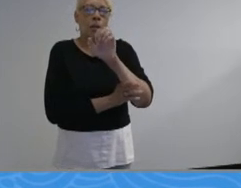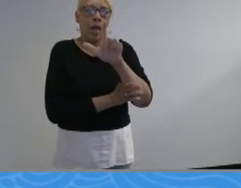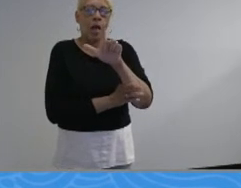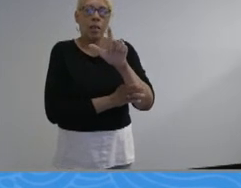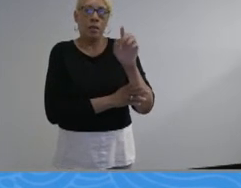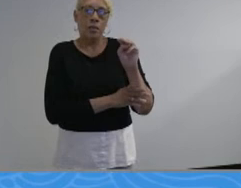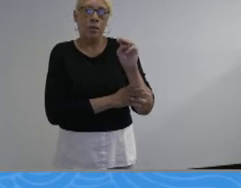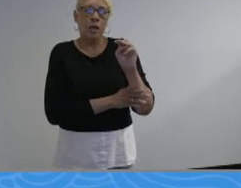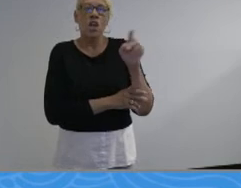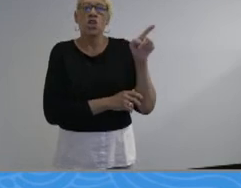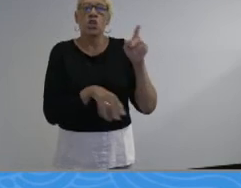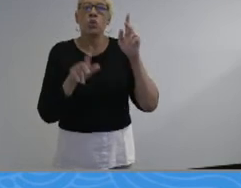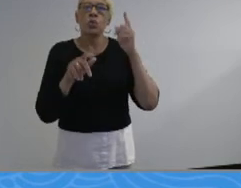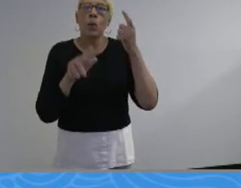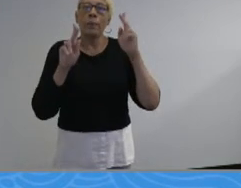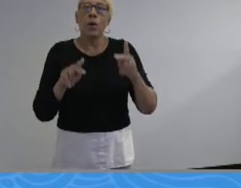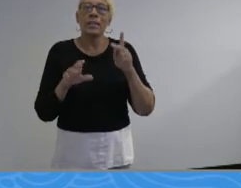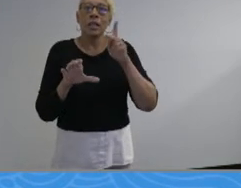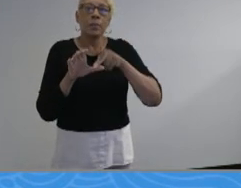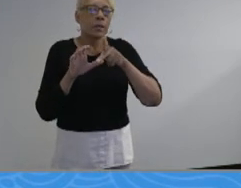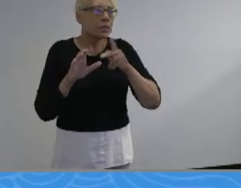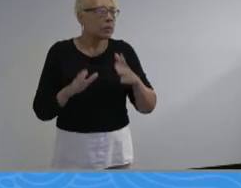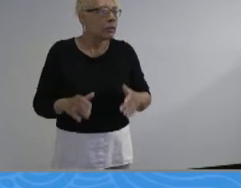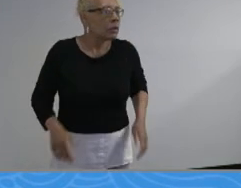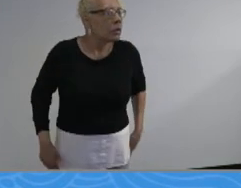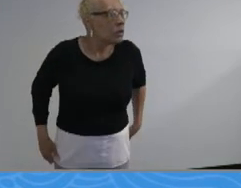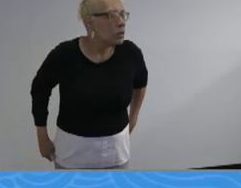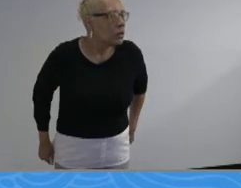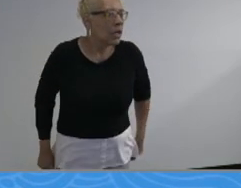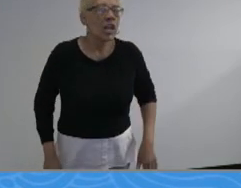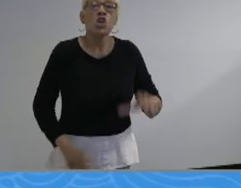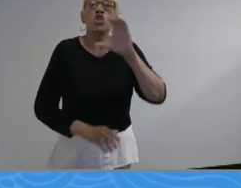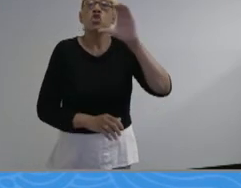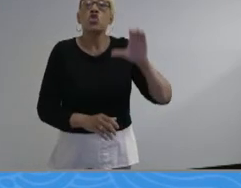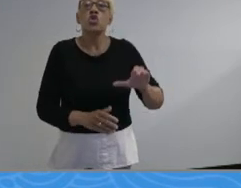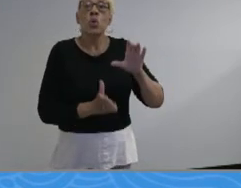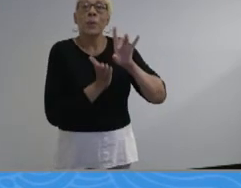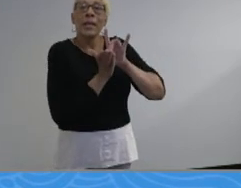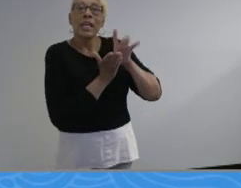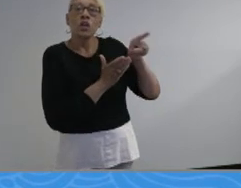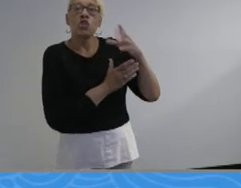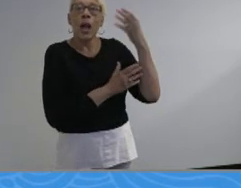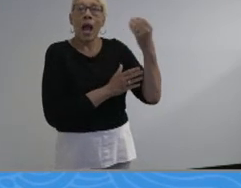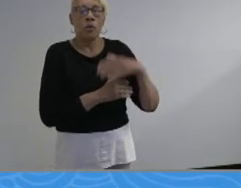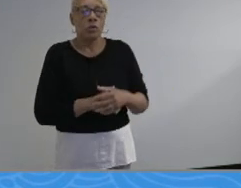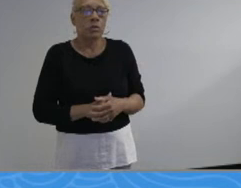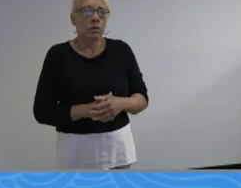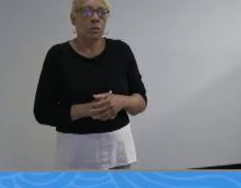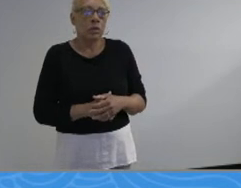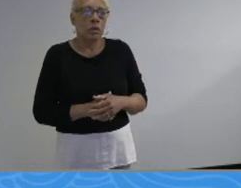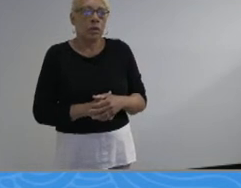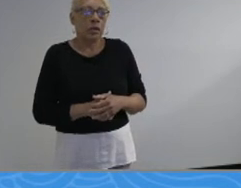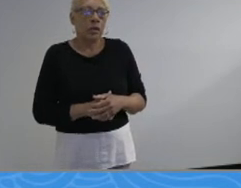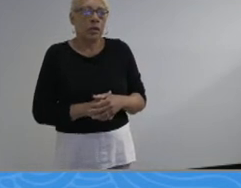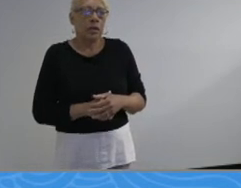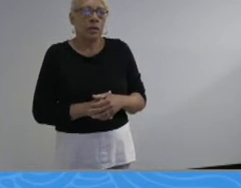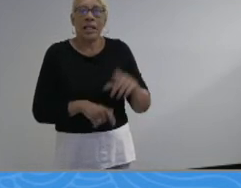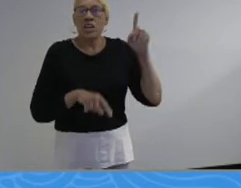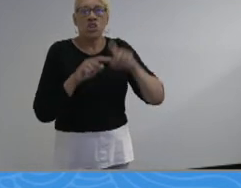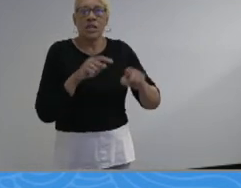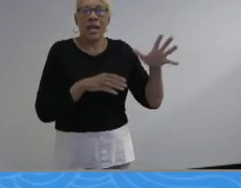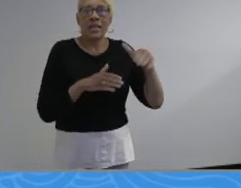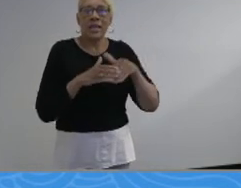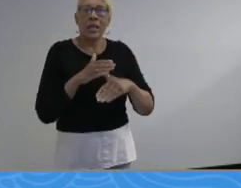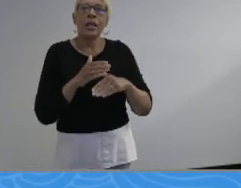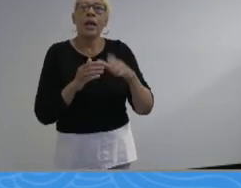was one of the participants that got kicked out of Zoom. You know, Zoom kicked her out. And while she can't get back in because there's a